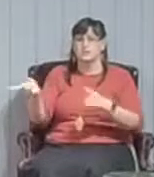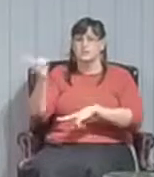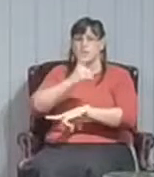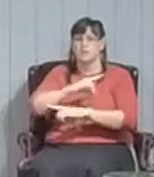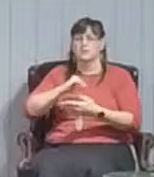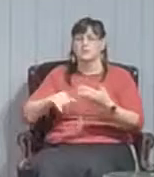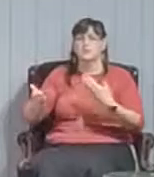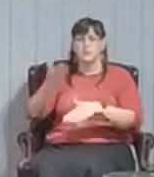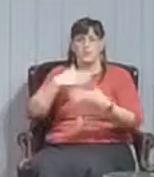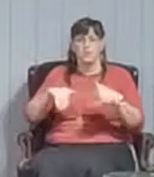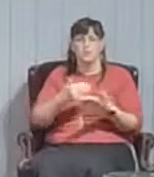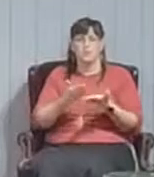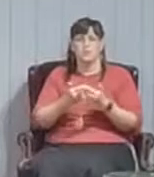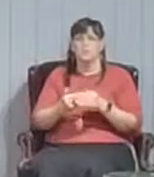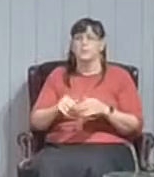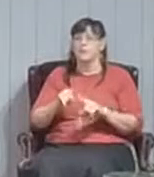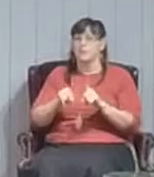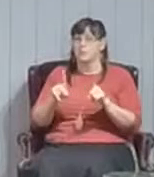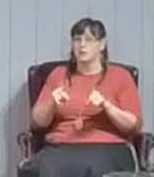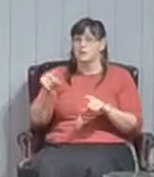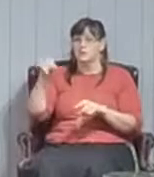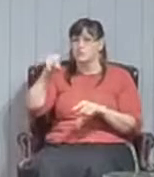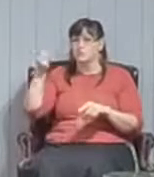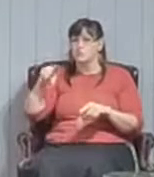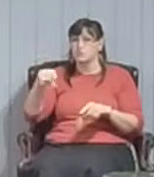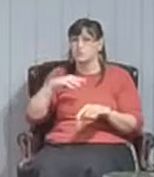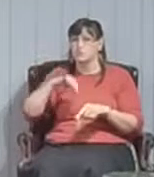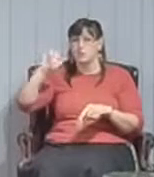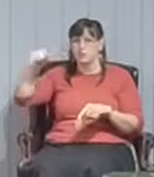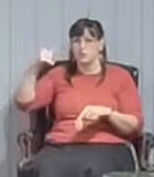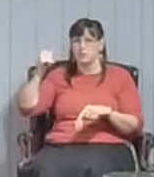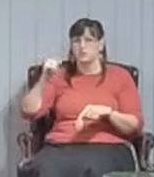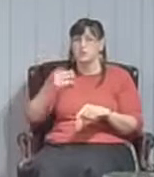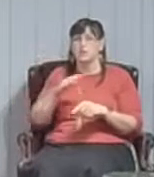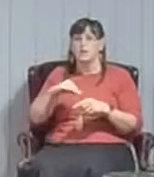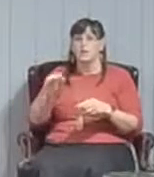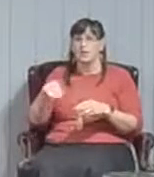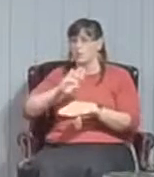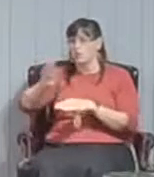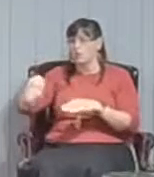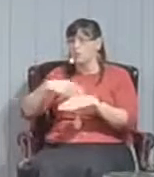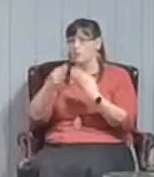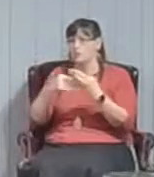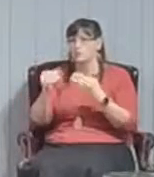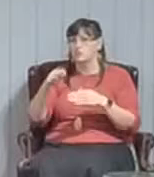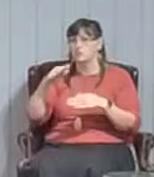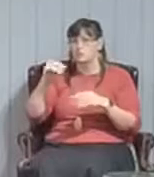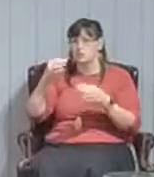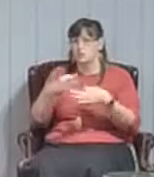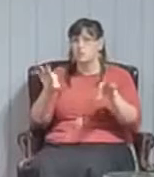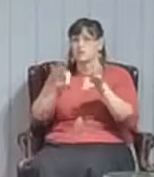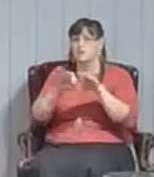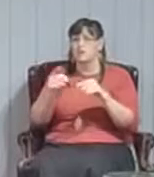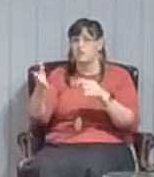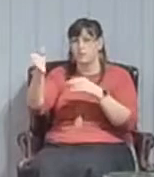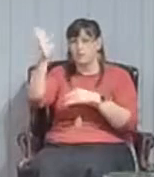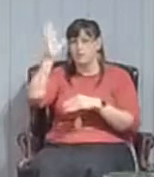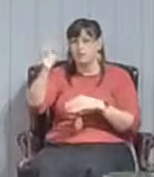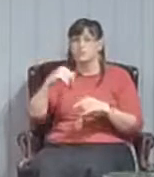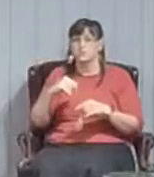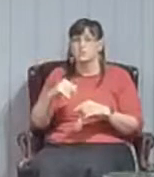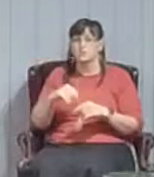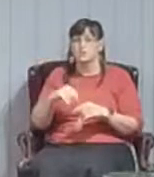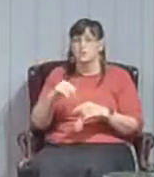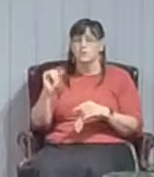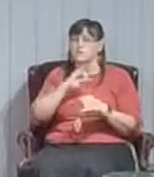which brought us up hither. But Zerubbabel and Jeshua and the rest of the chief of the fathers of Israel said unto them, Ye have nothing to do